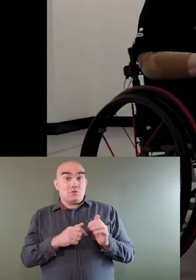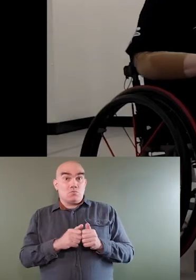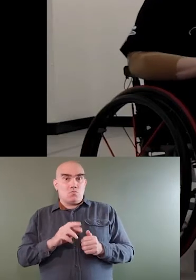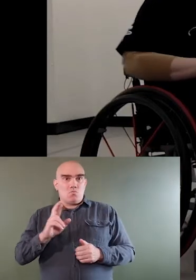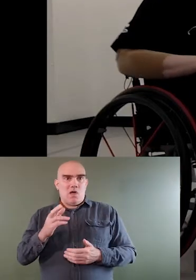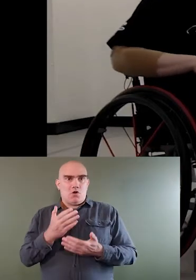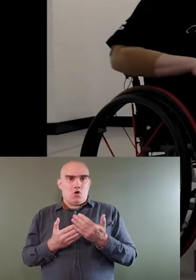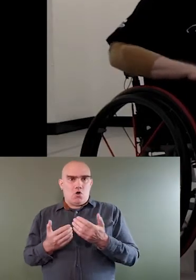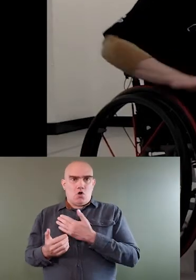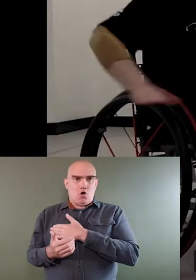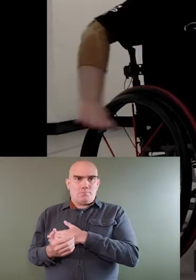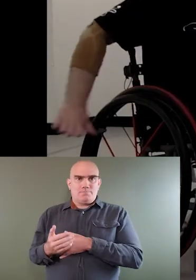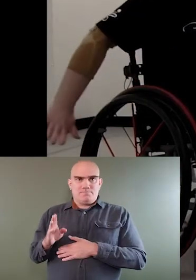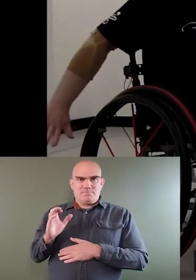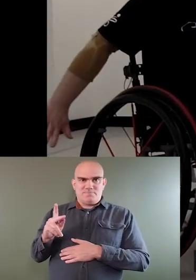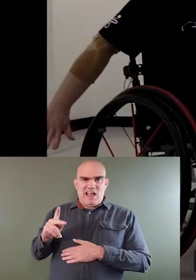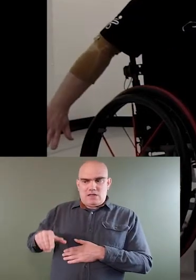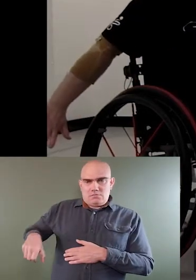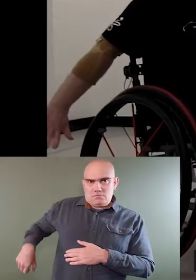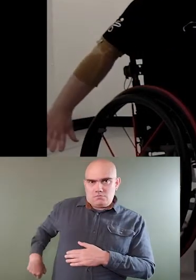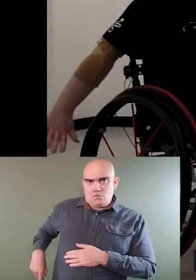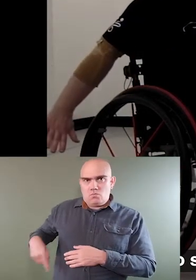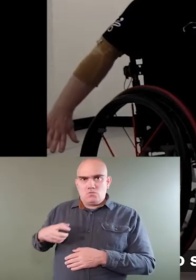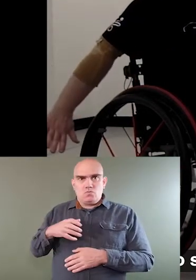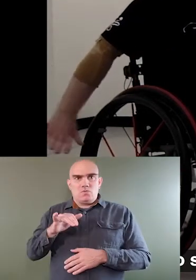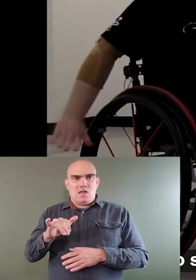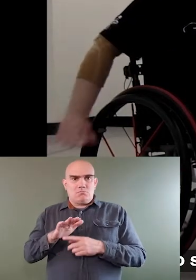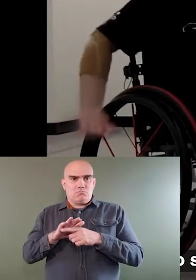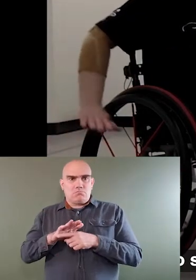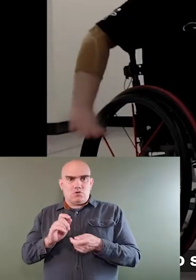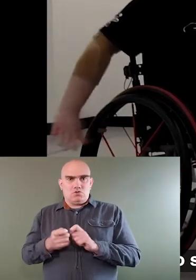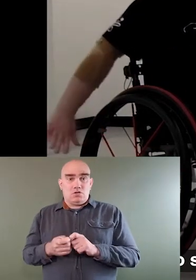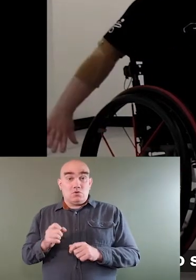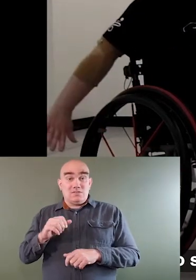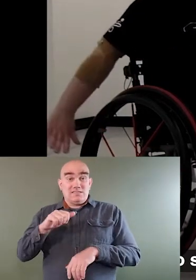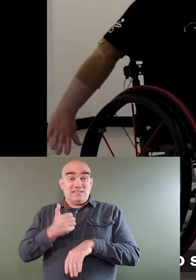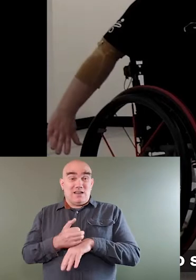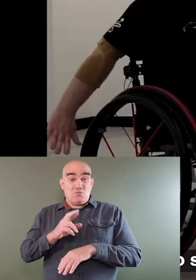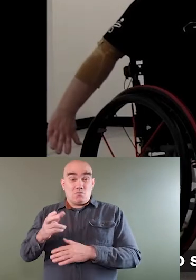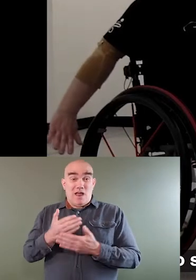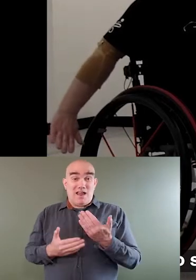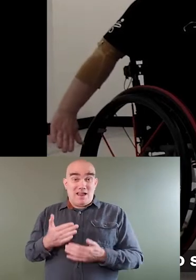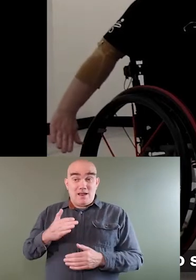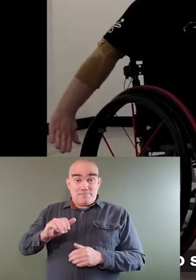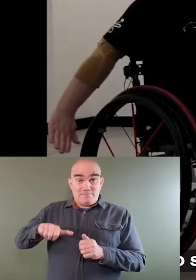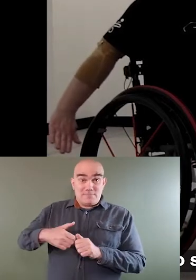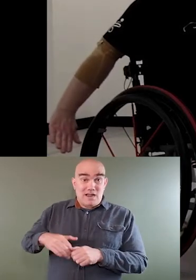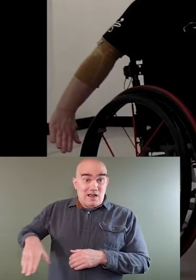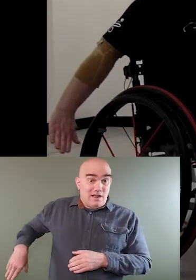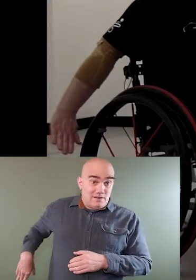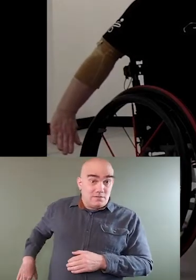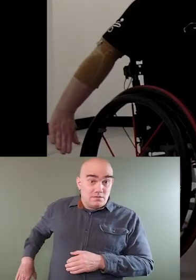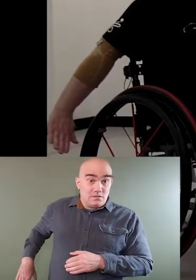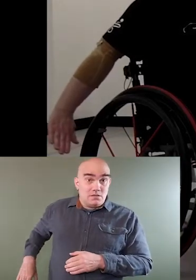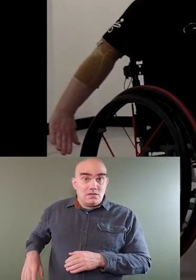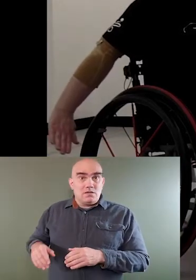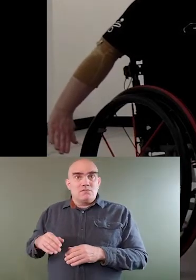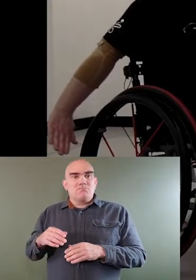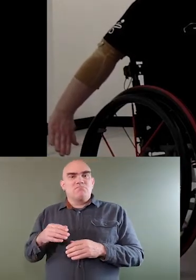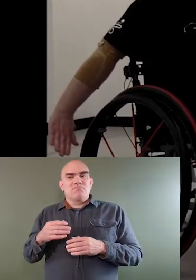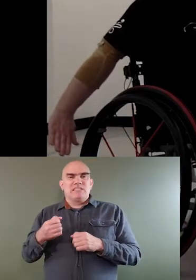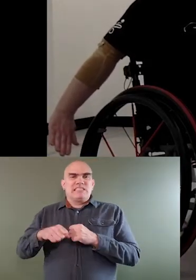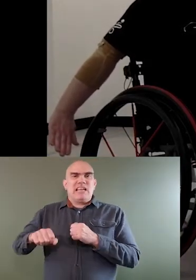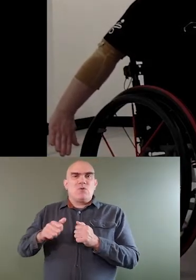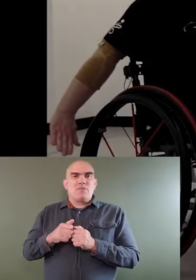back when we do the ball change part. So setting the right hand back behind us, extending with